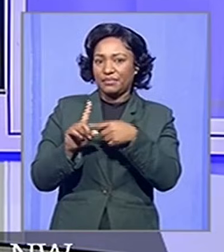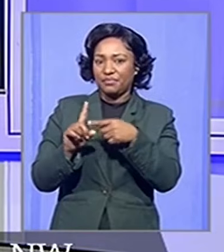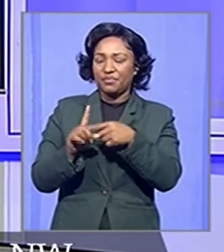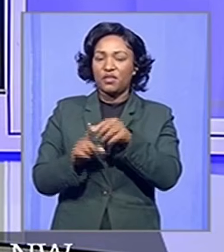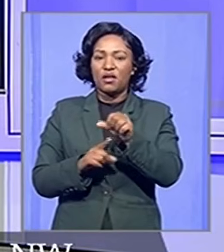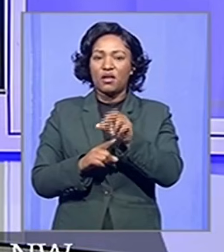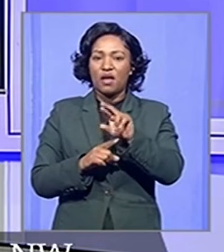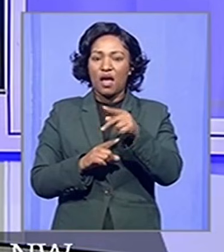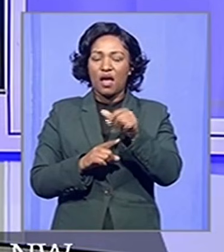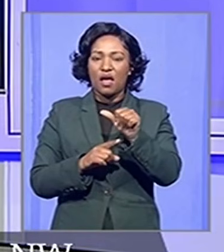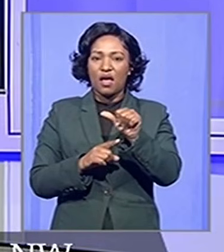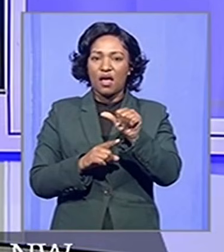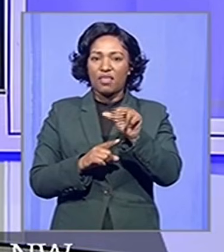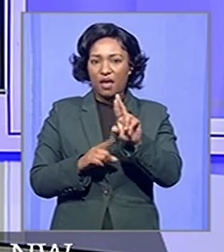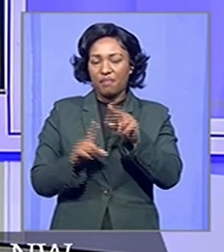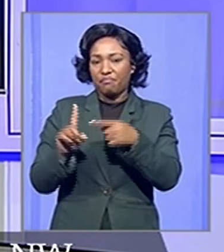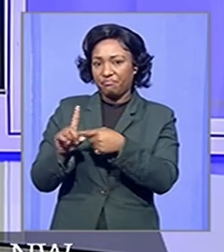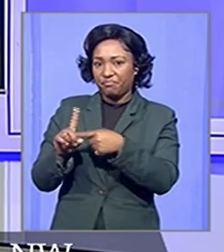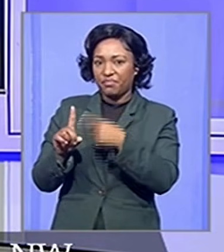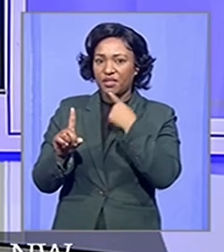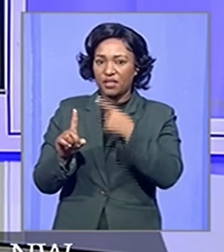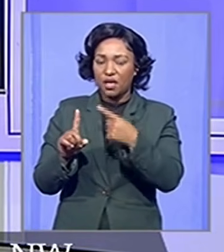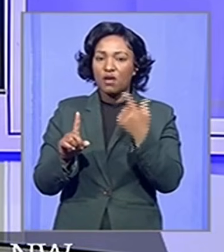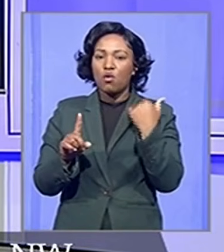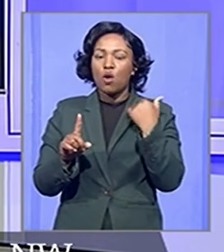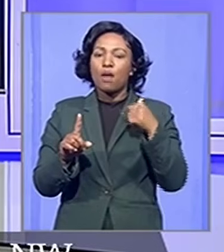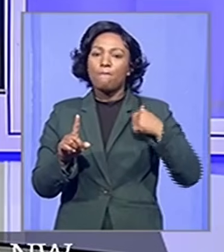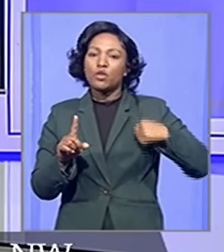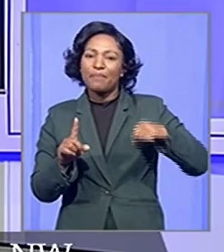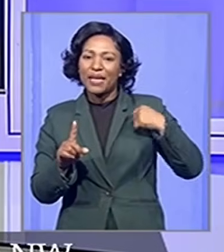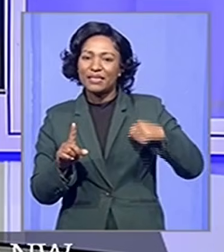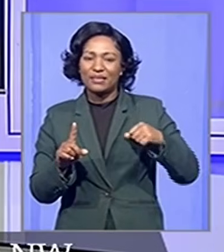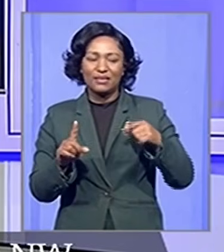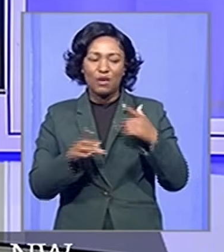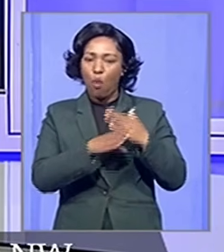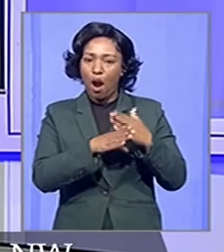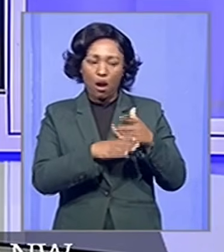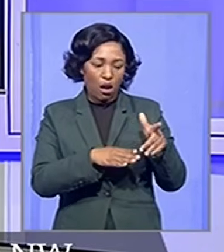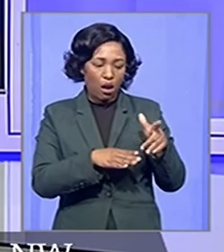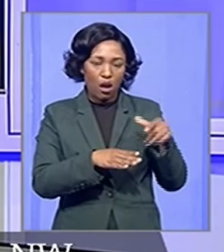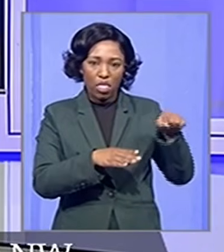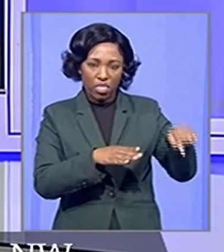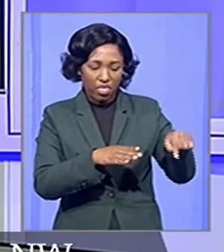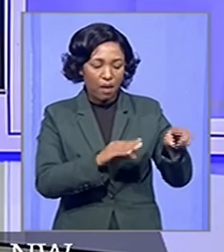tswang hantle mosebetsing ya bona bo masepaleng ba sa sebetseng hantle ho sitisa phano ya ditshebeletso.